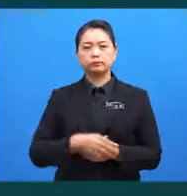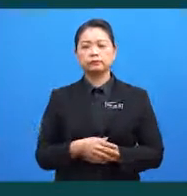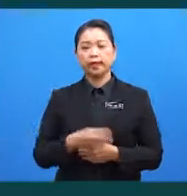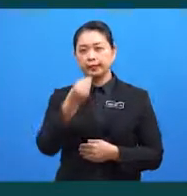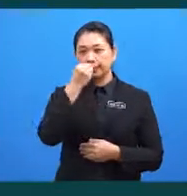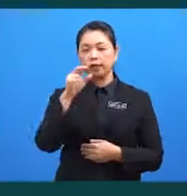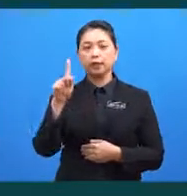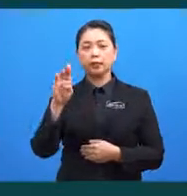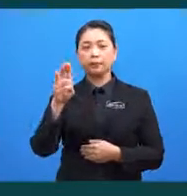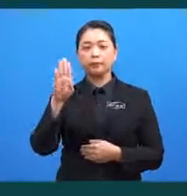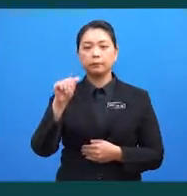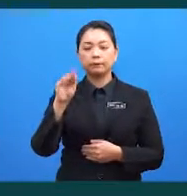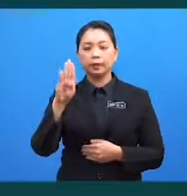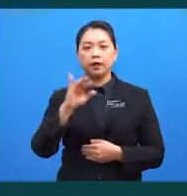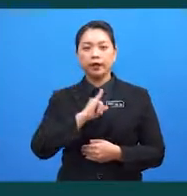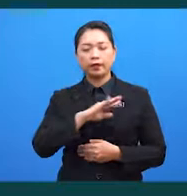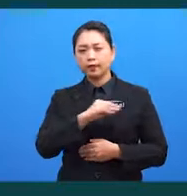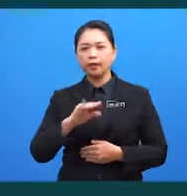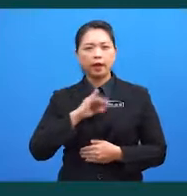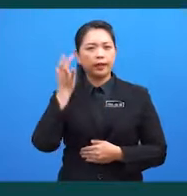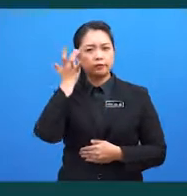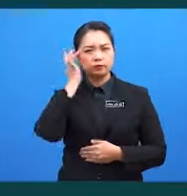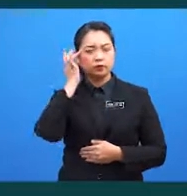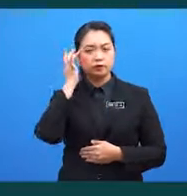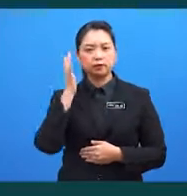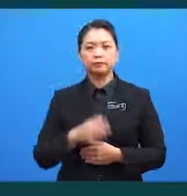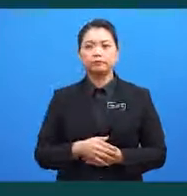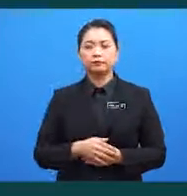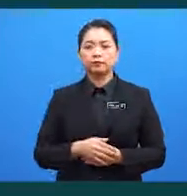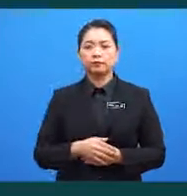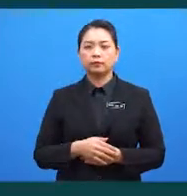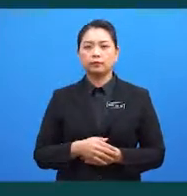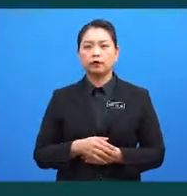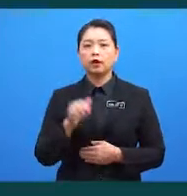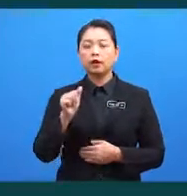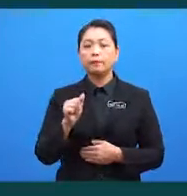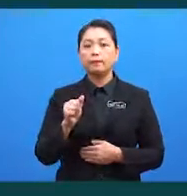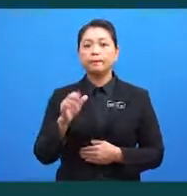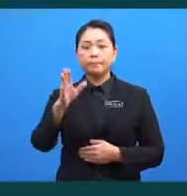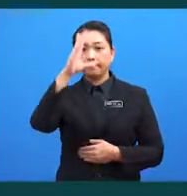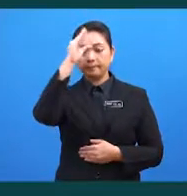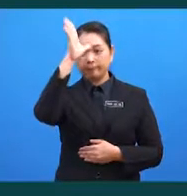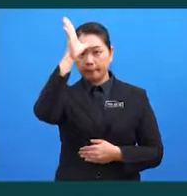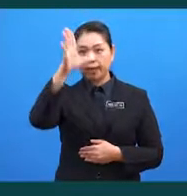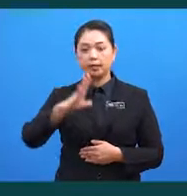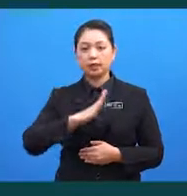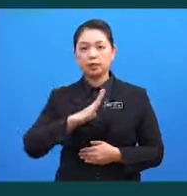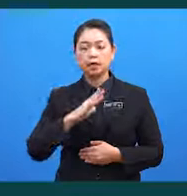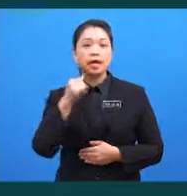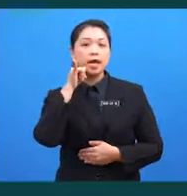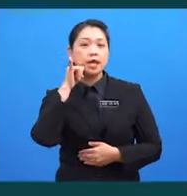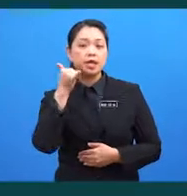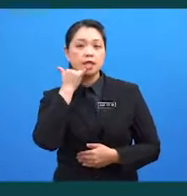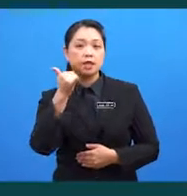kebabs. And I didn't notice, means I didn't realize, a man yelling at me. He was a